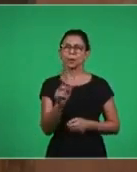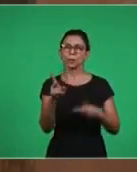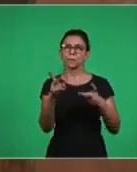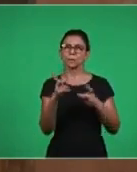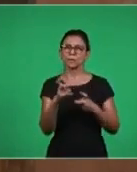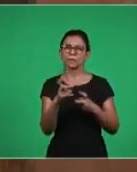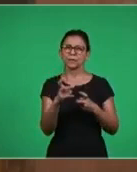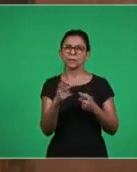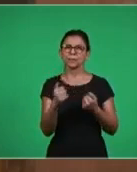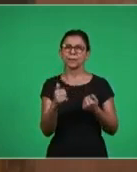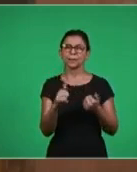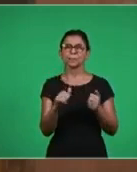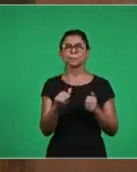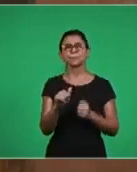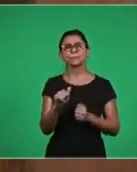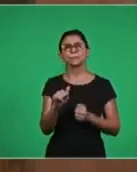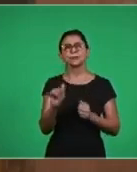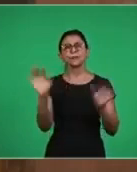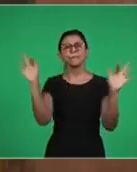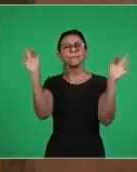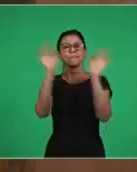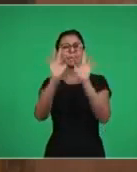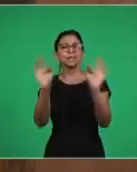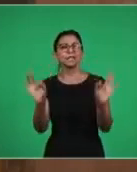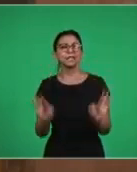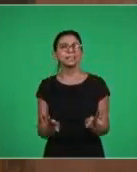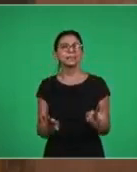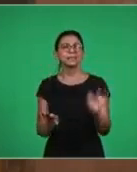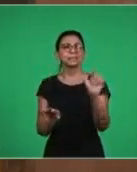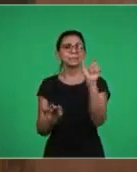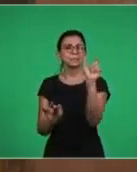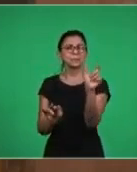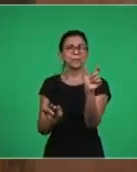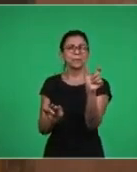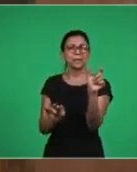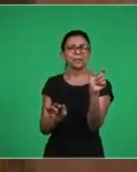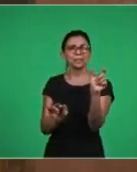Or just observe, blessed, happy is the one,